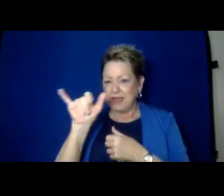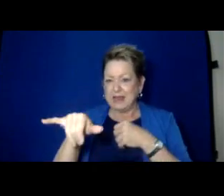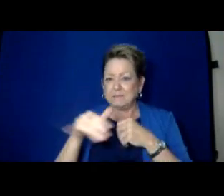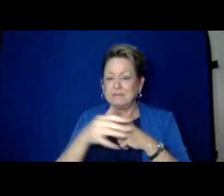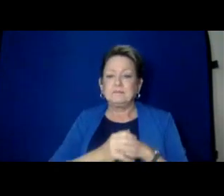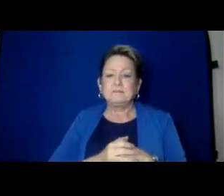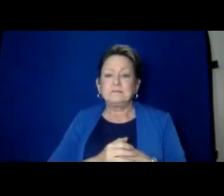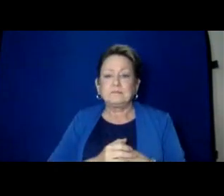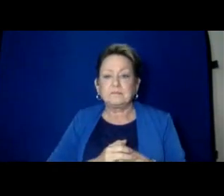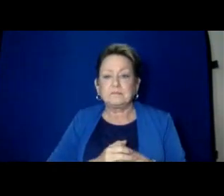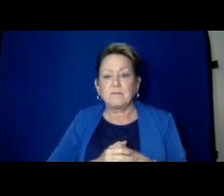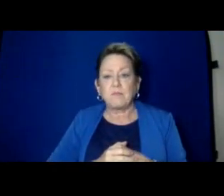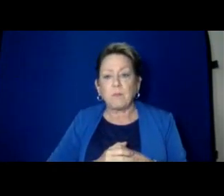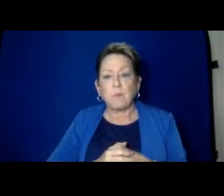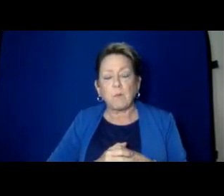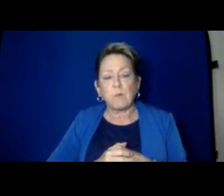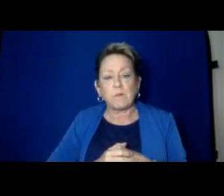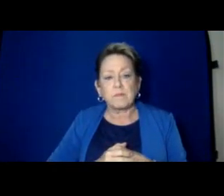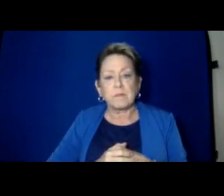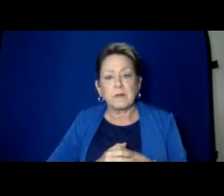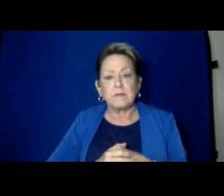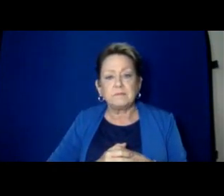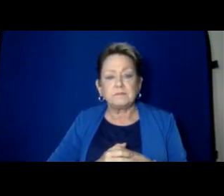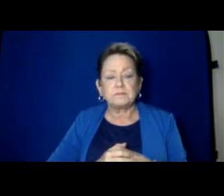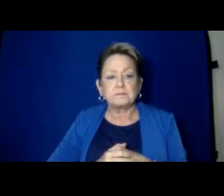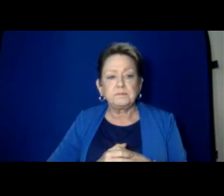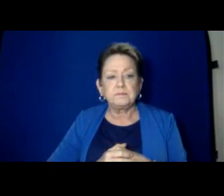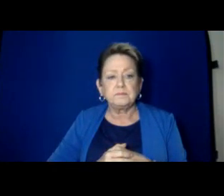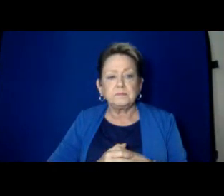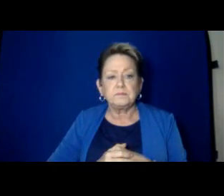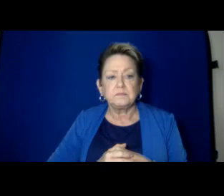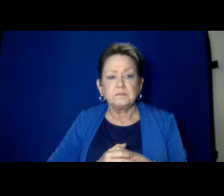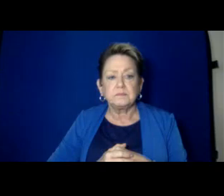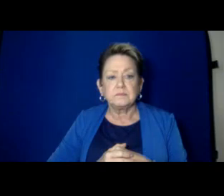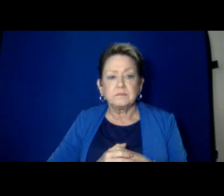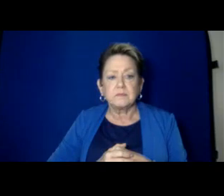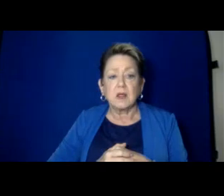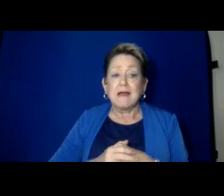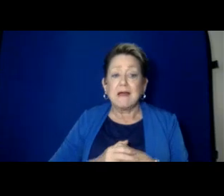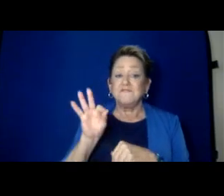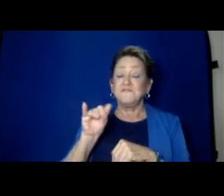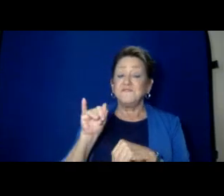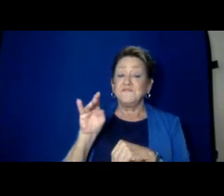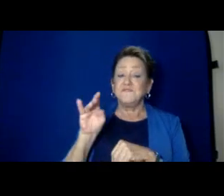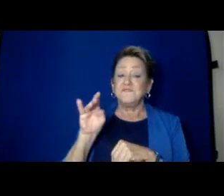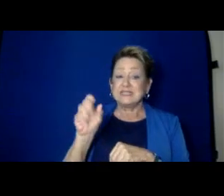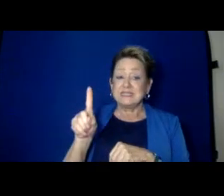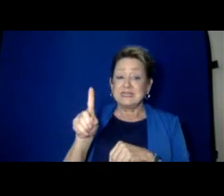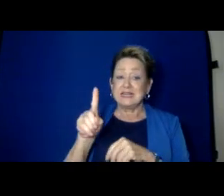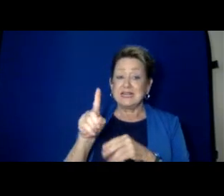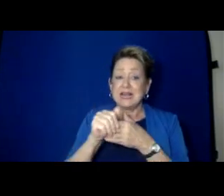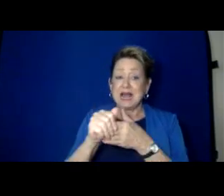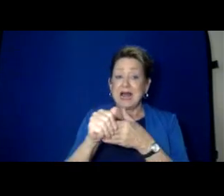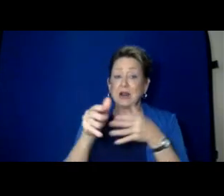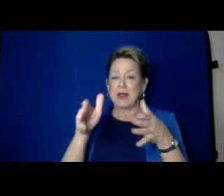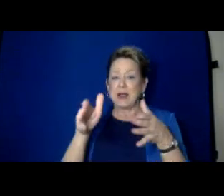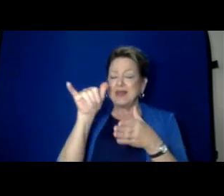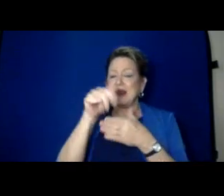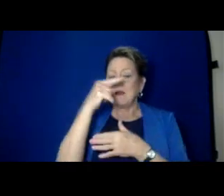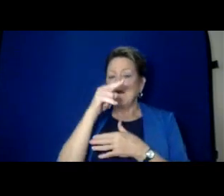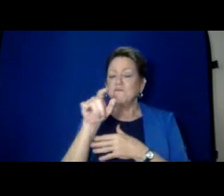match for those buses. And then our fixed skyway improvements, that is for our Panhandle